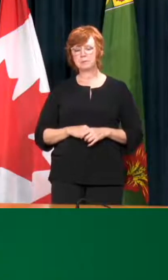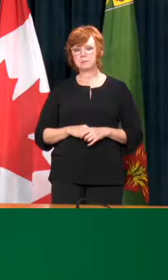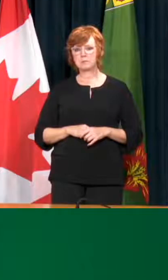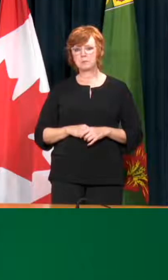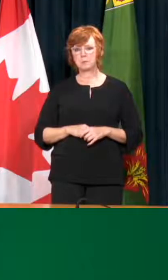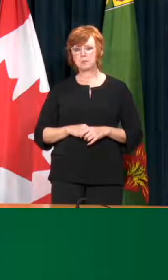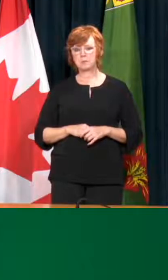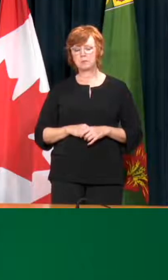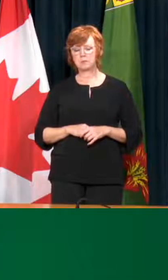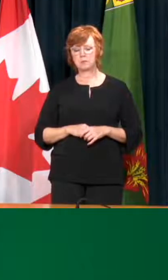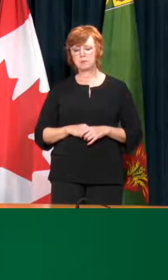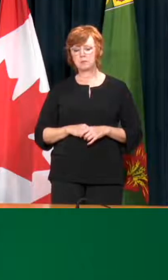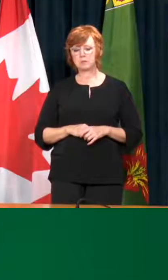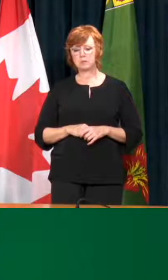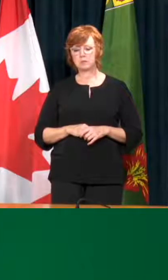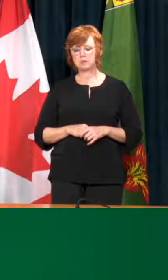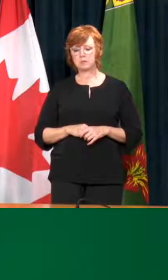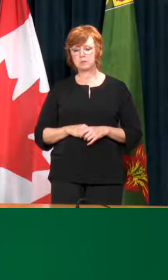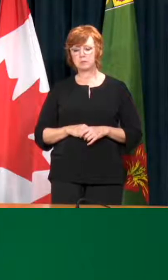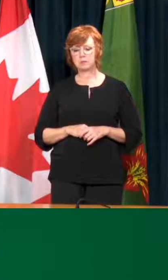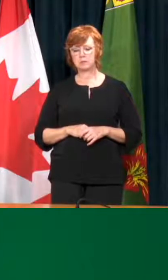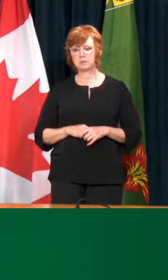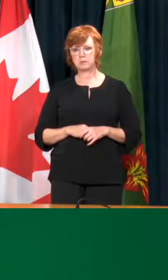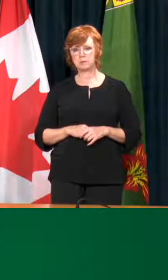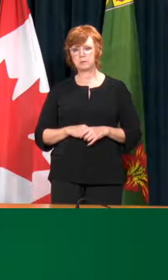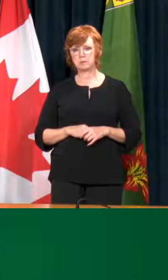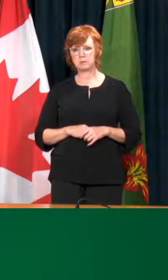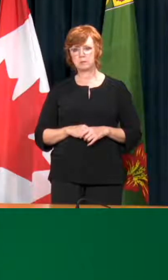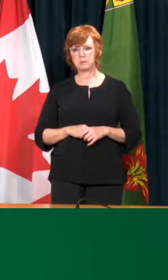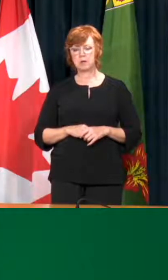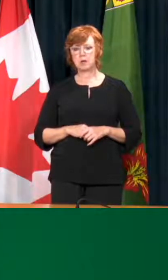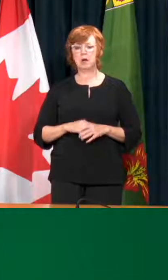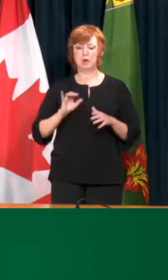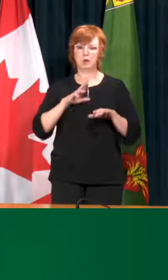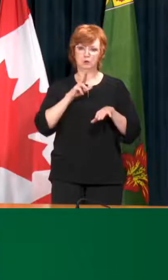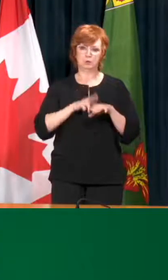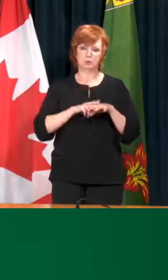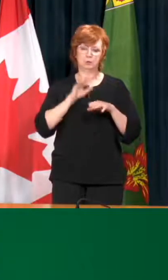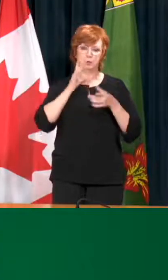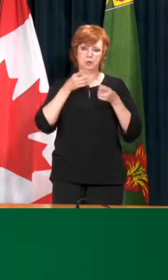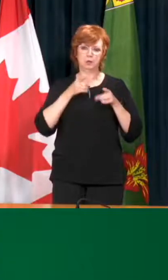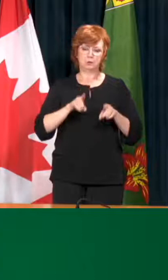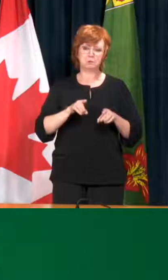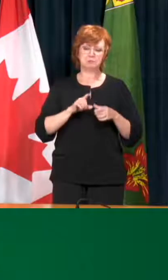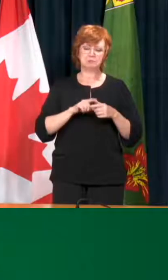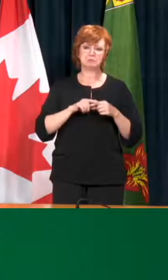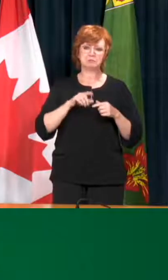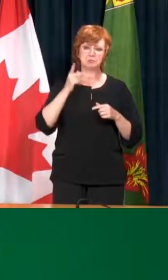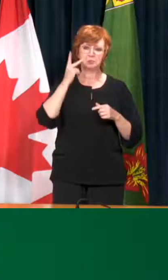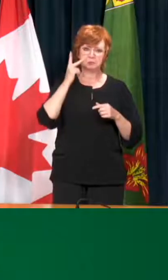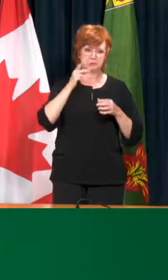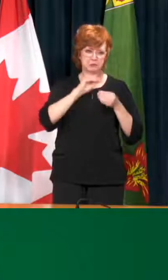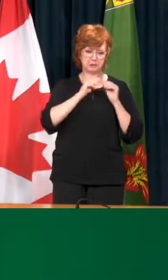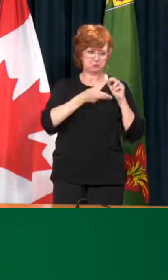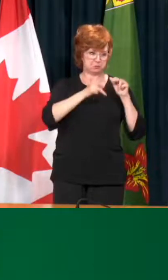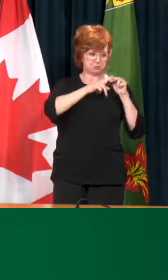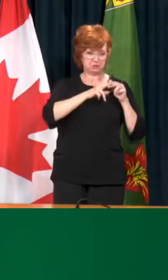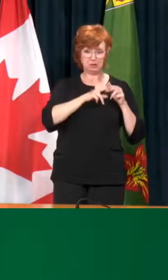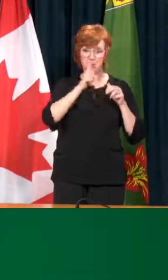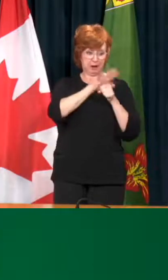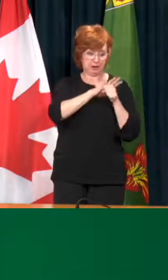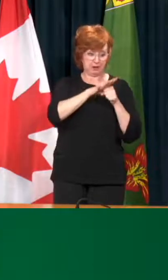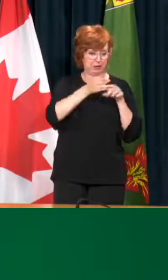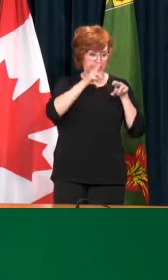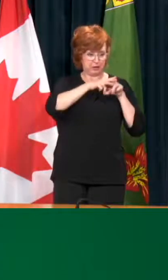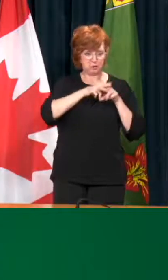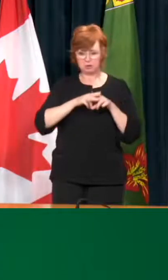and these things will continue to happen. I think right now it's PA. We may see a bit of an increase in any other part of the province, and same, a bit of a